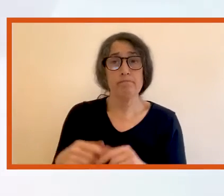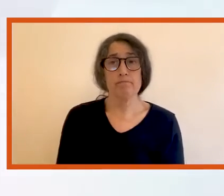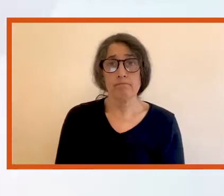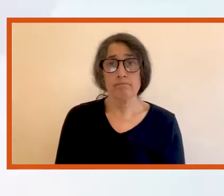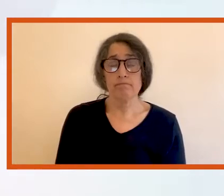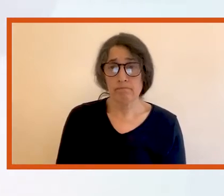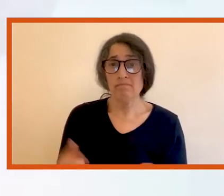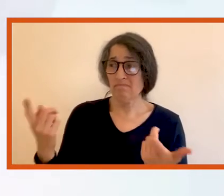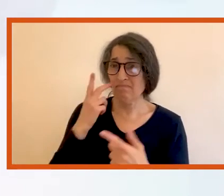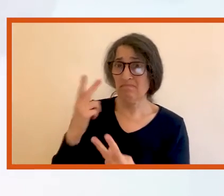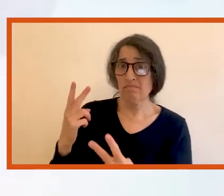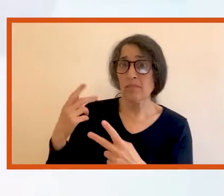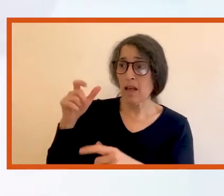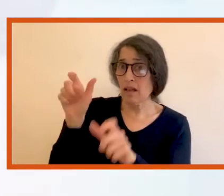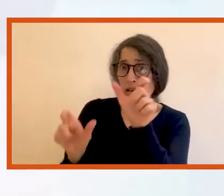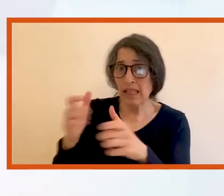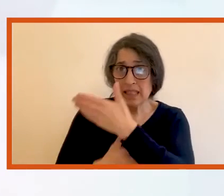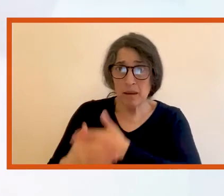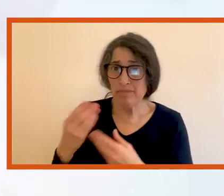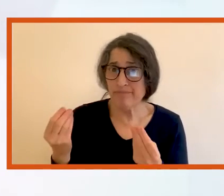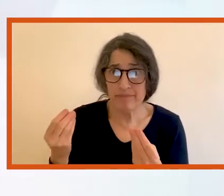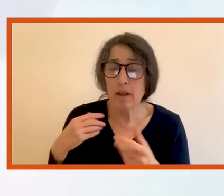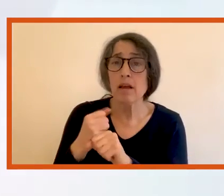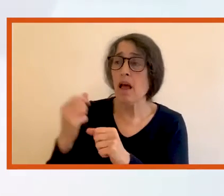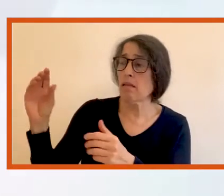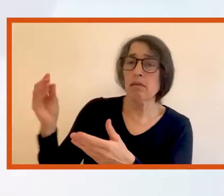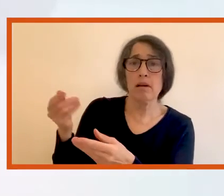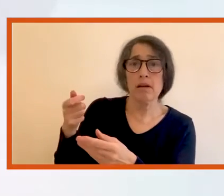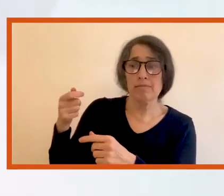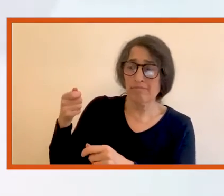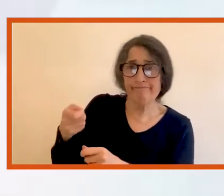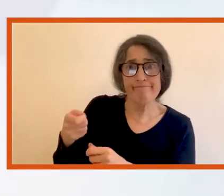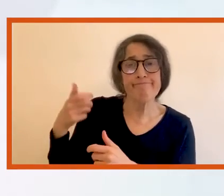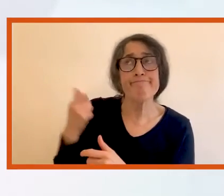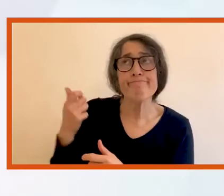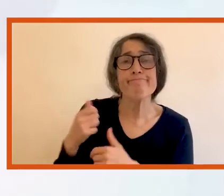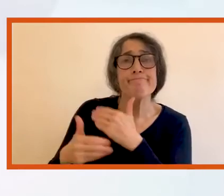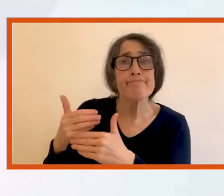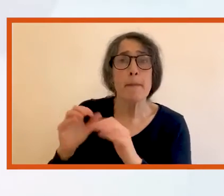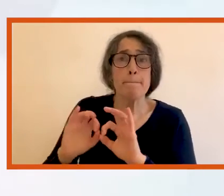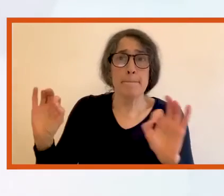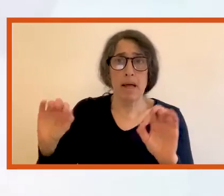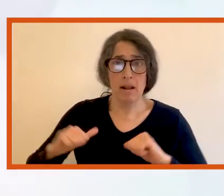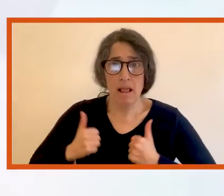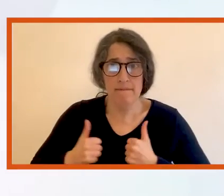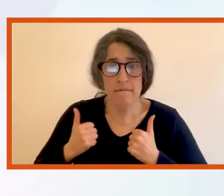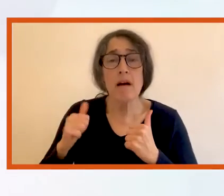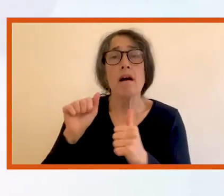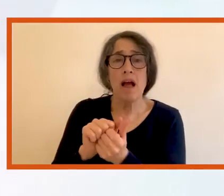allowance, scaling up existing scheme with significant financial contribution will also be